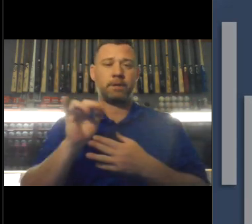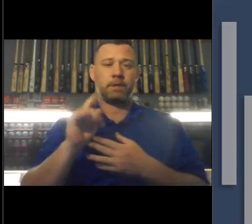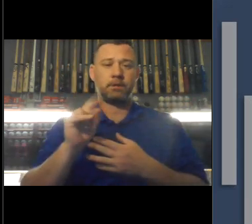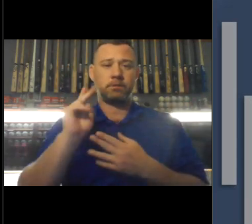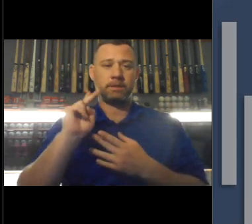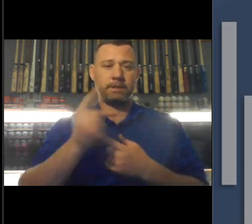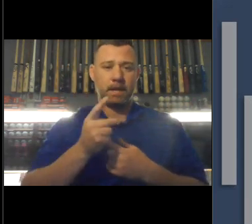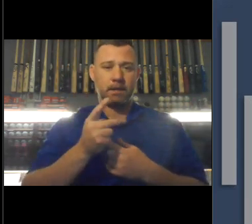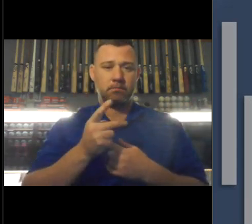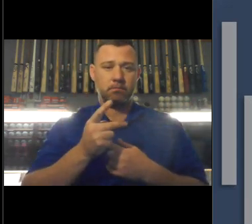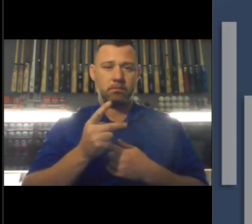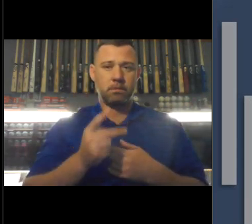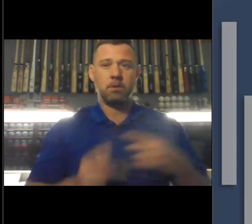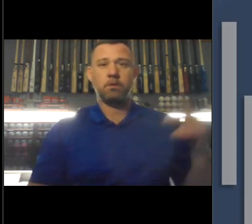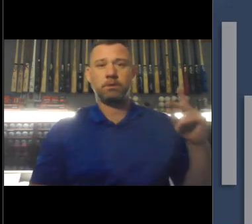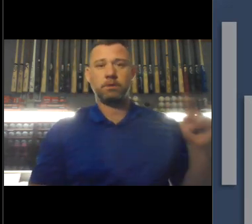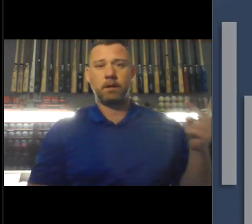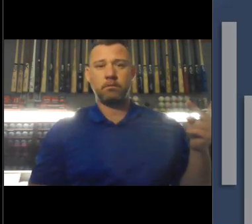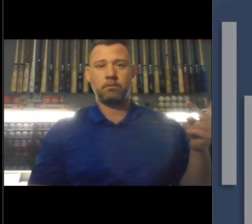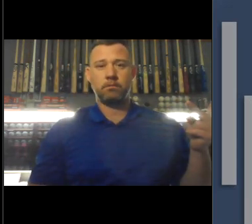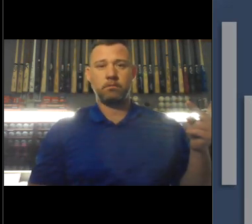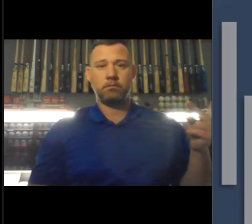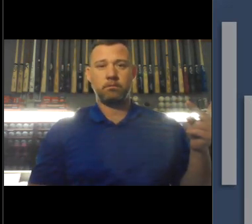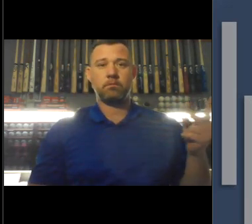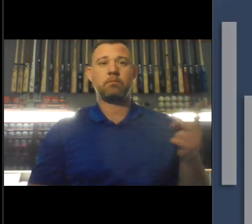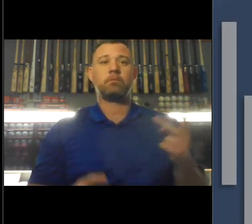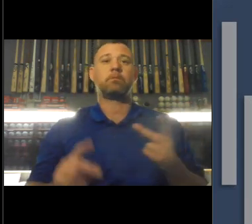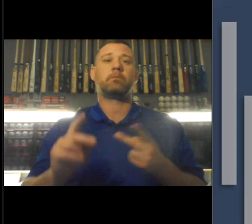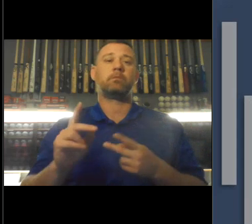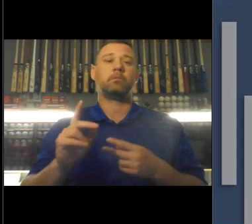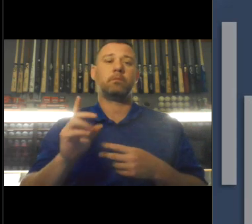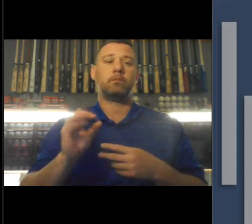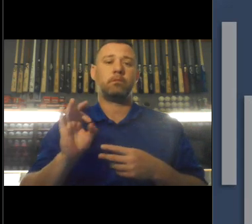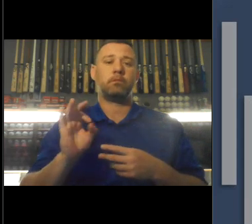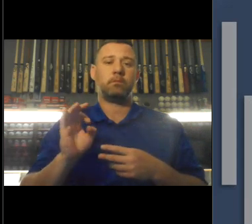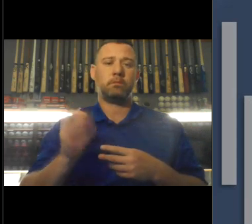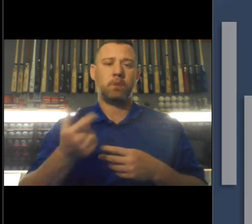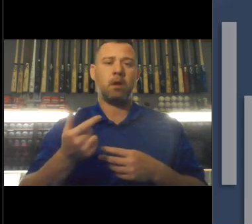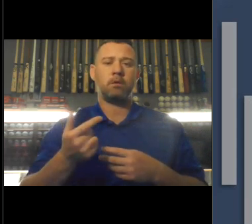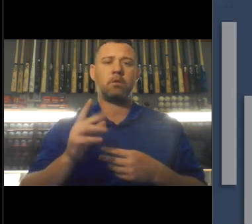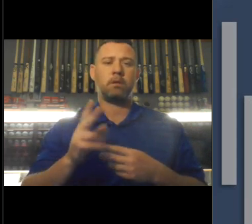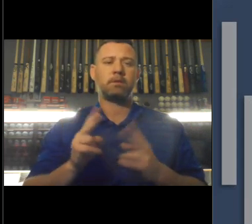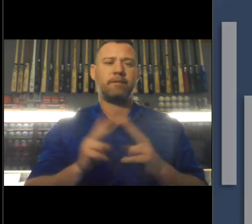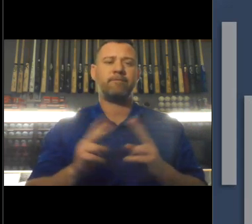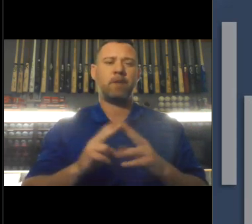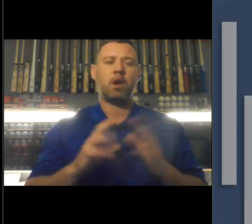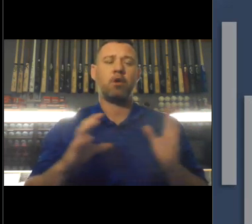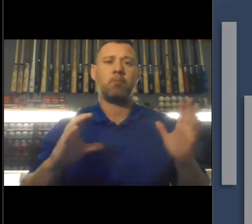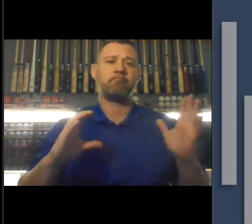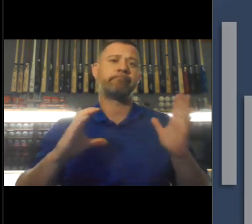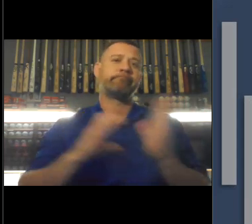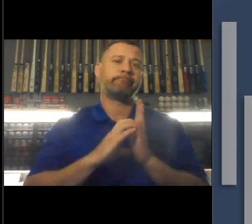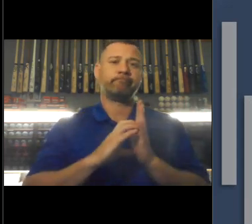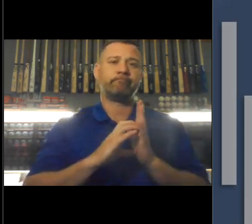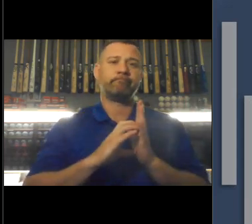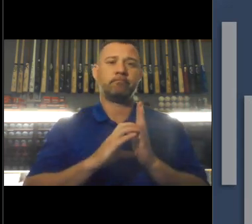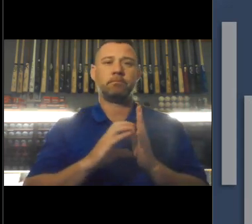second? Second, Grisby. Doug, it's a pretty, it's a fairly thick document in the pink